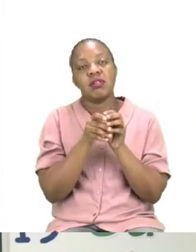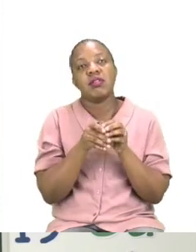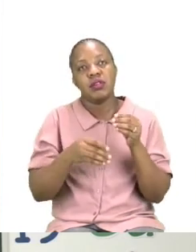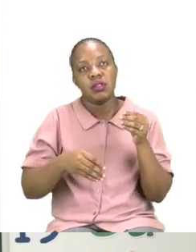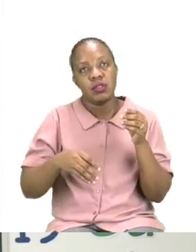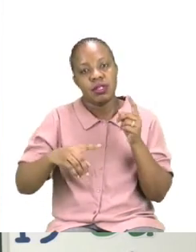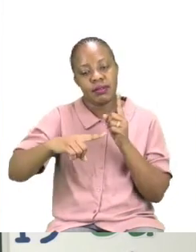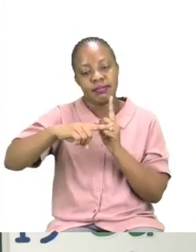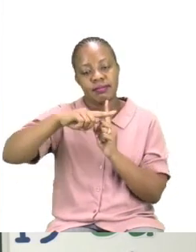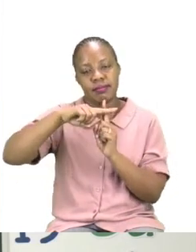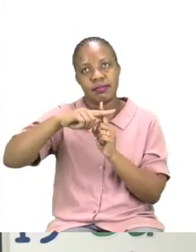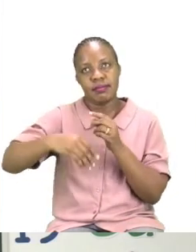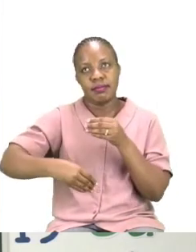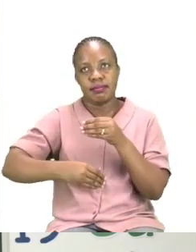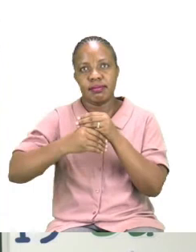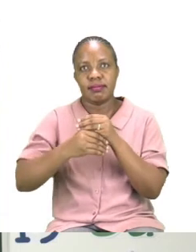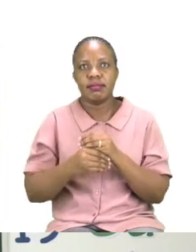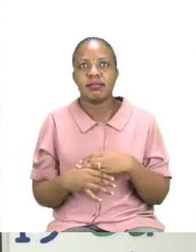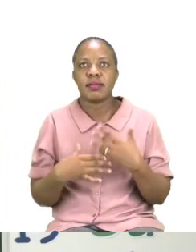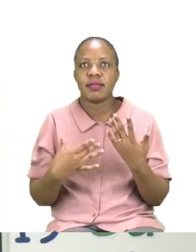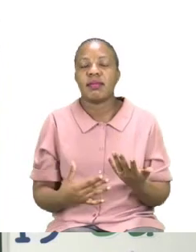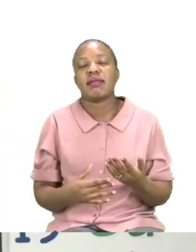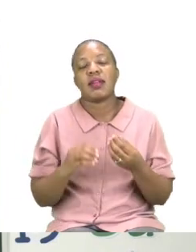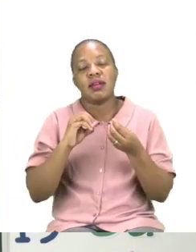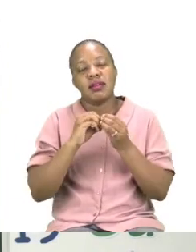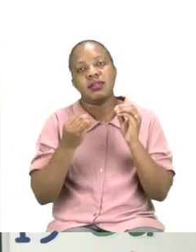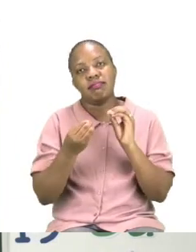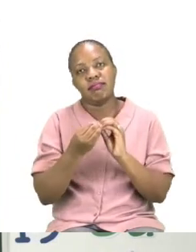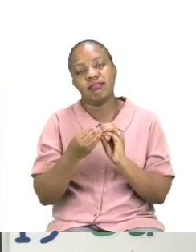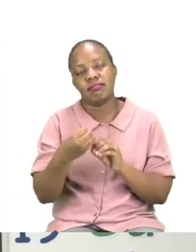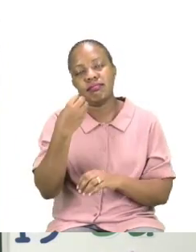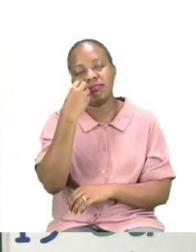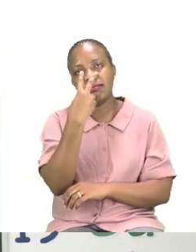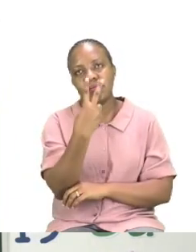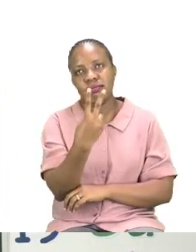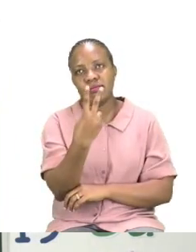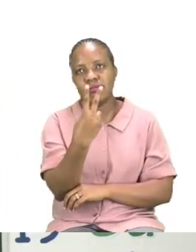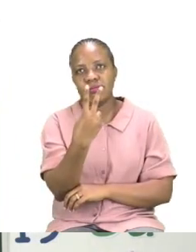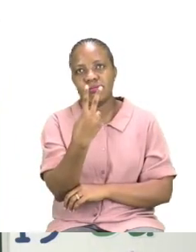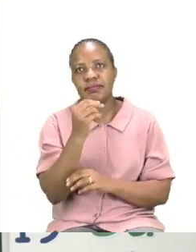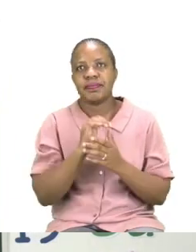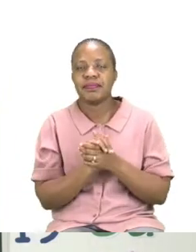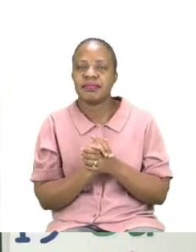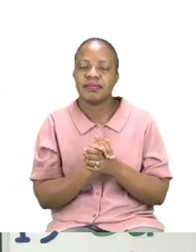2 together. I hope you are following. Number 2